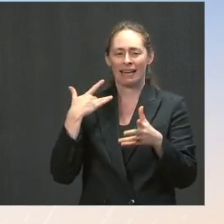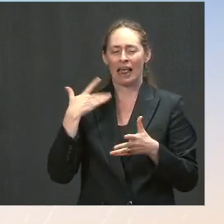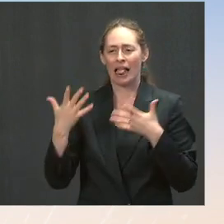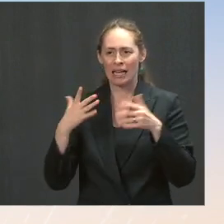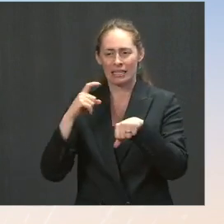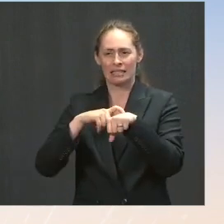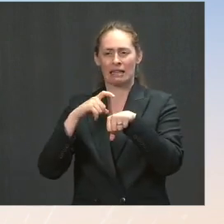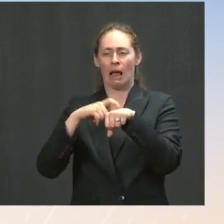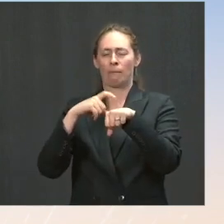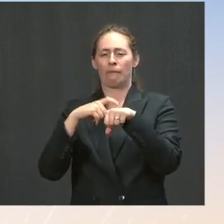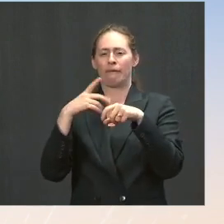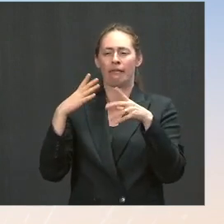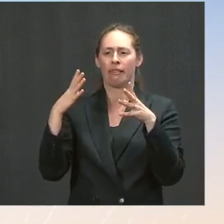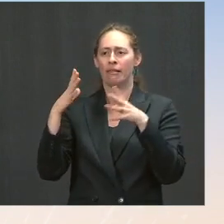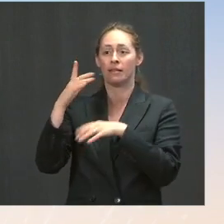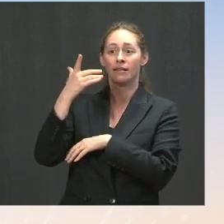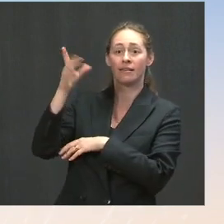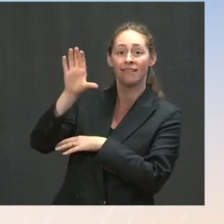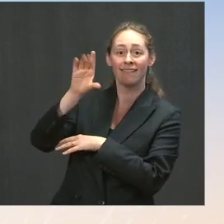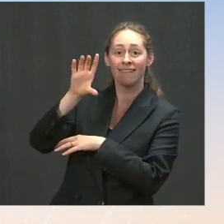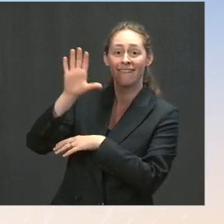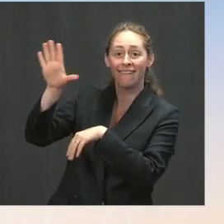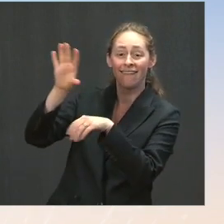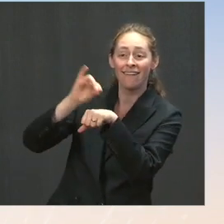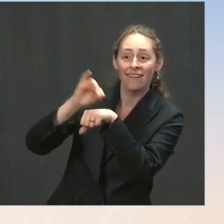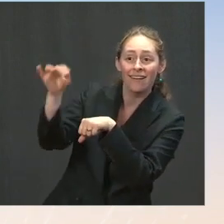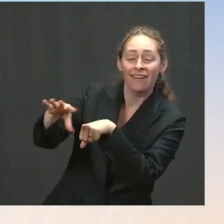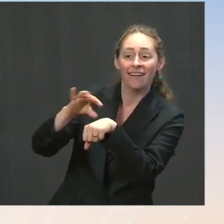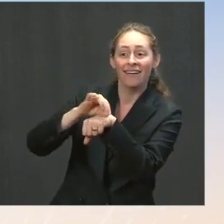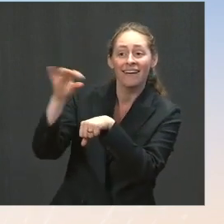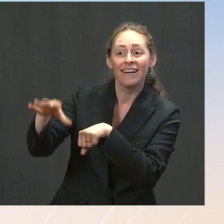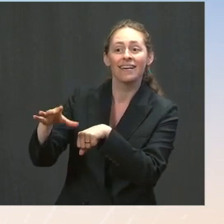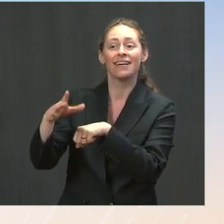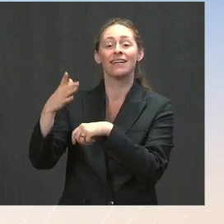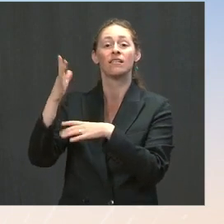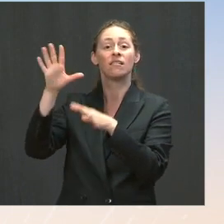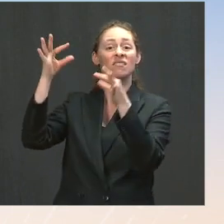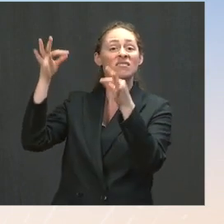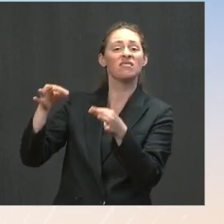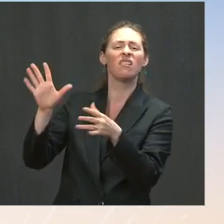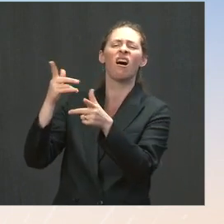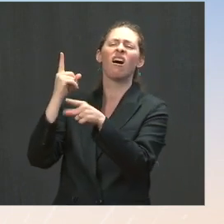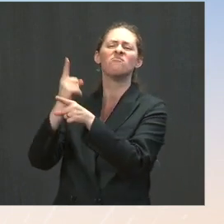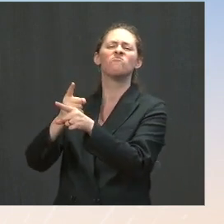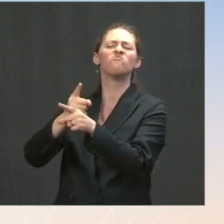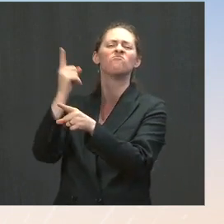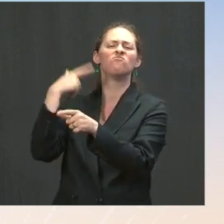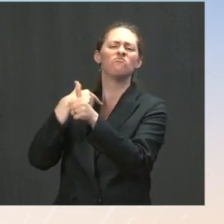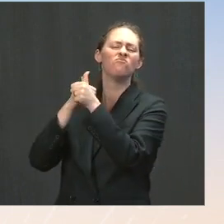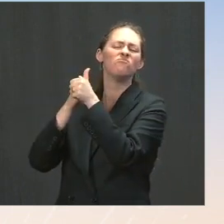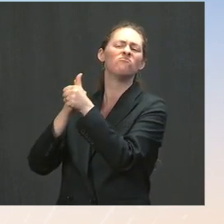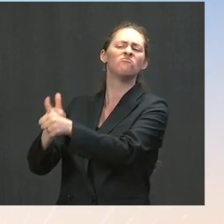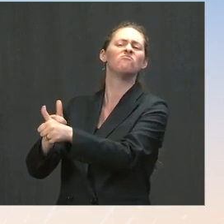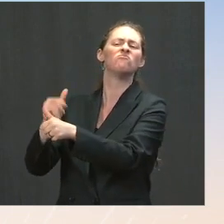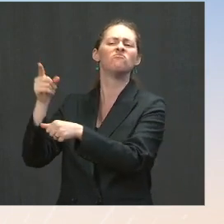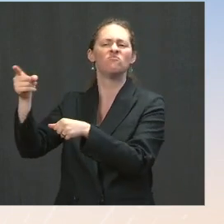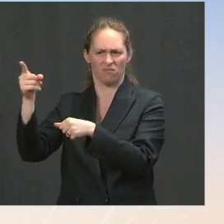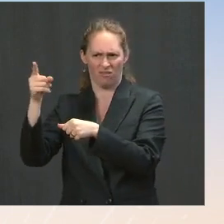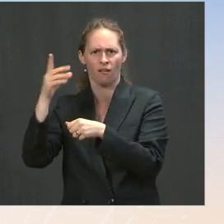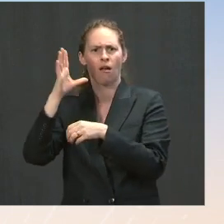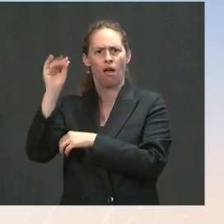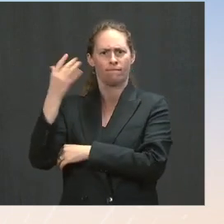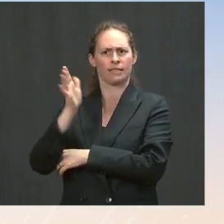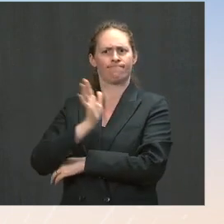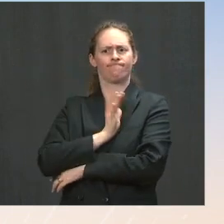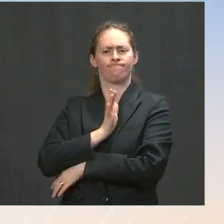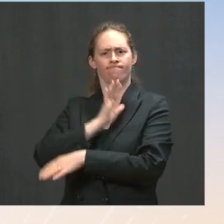CDC guidance. It is not only appropriate for them to make the decisions, it's also appropriate for them to officially announce their own guidance. I